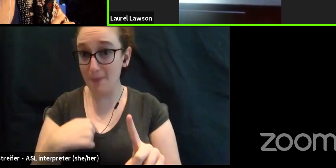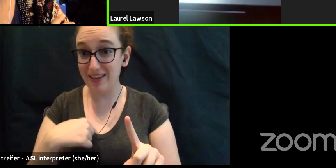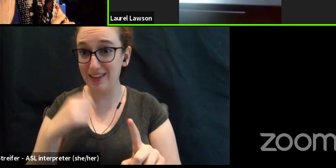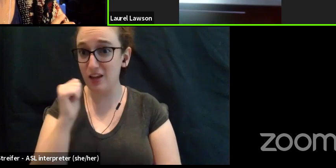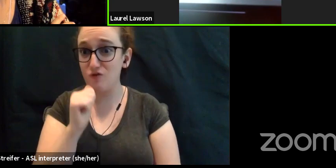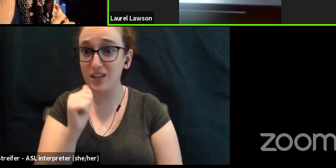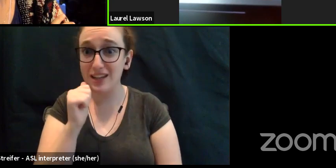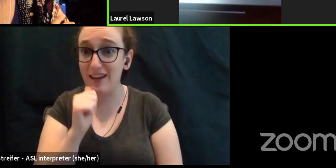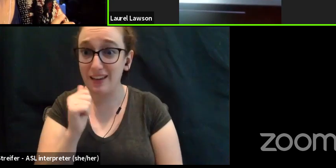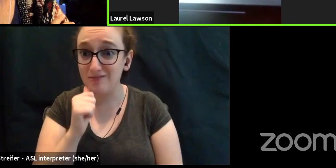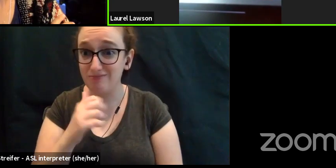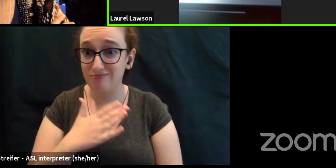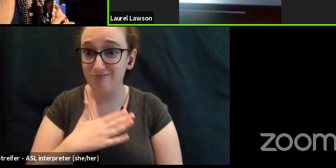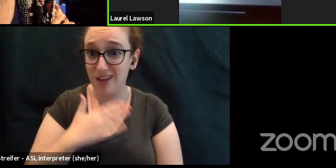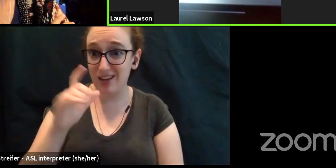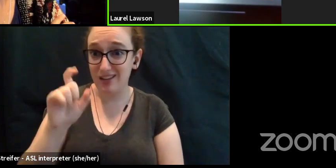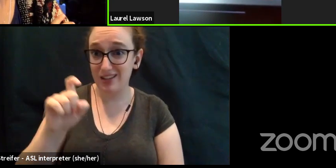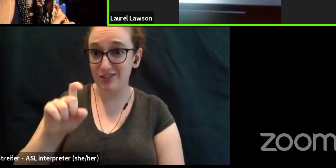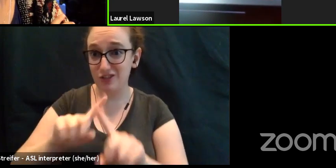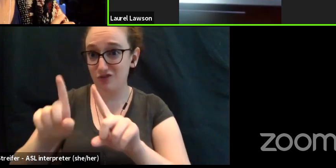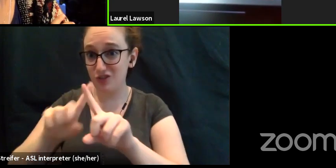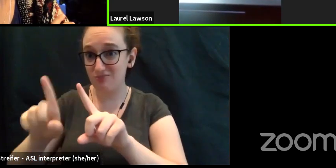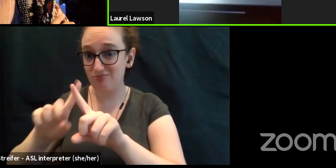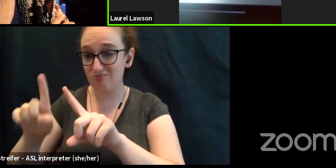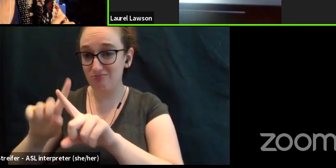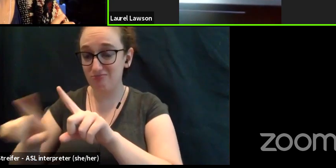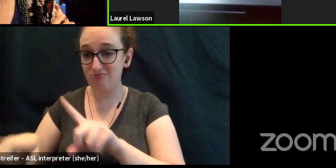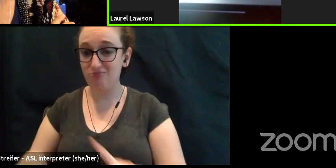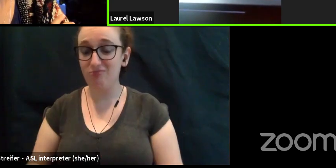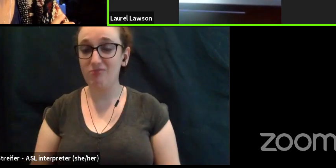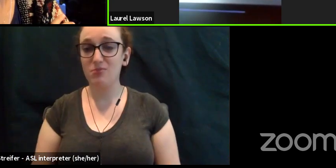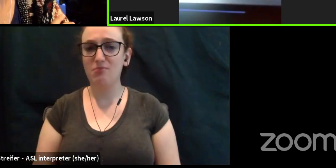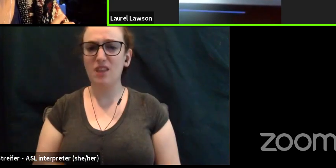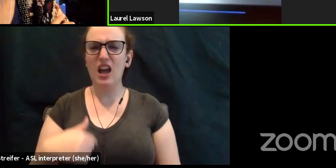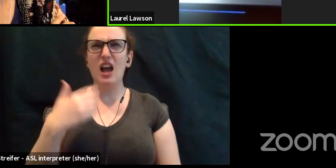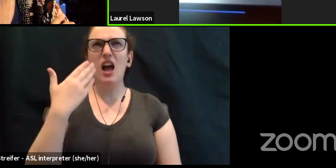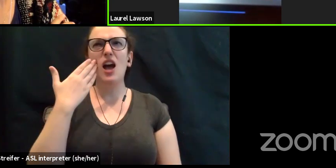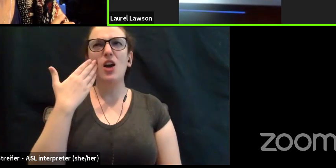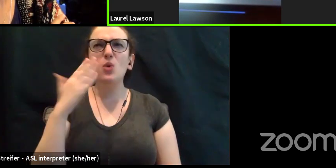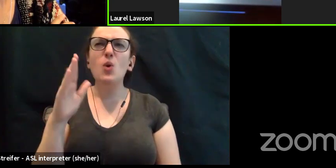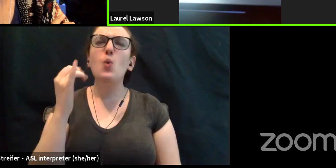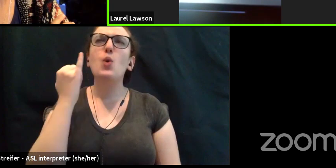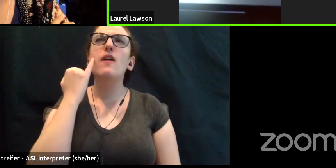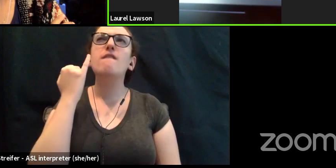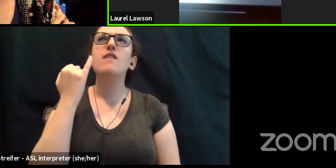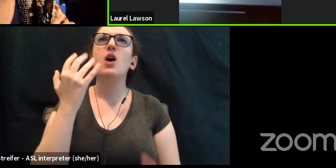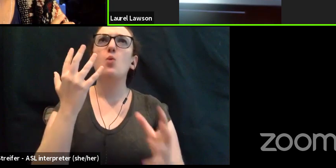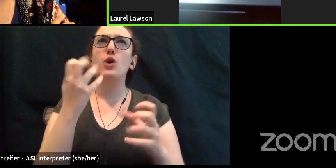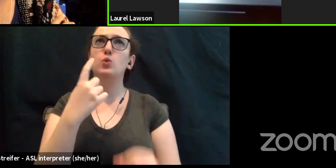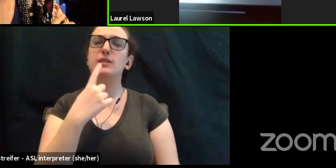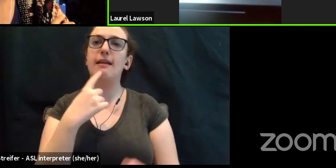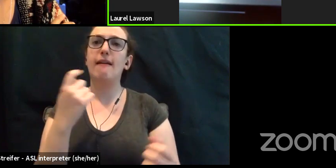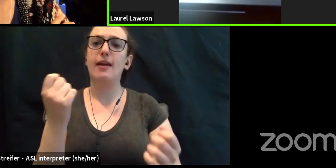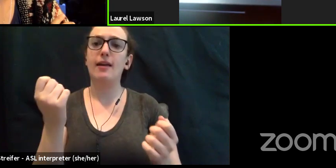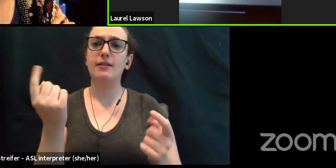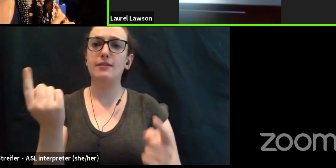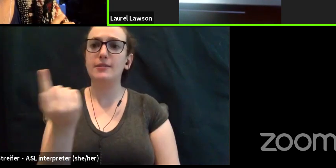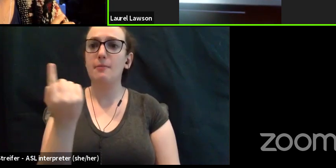day-to-day basis. I don't know if I would say there are any